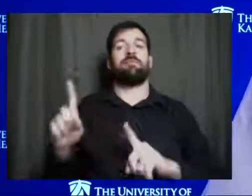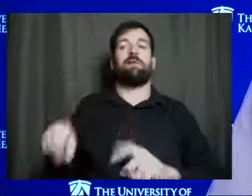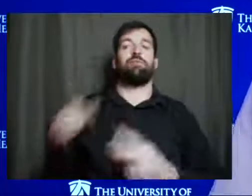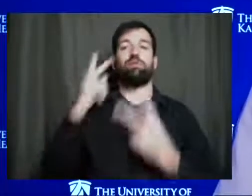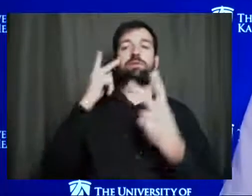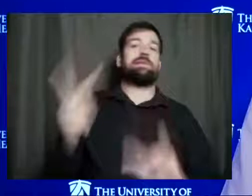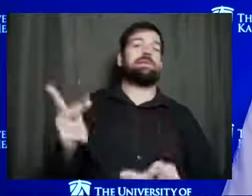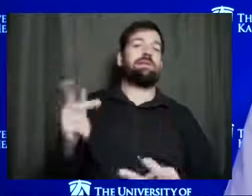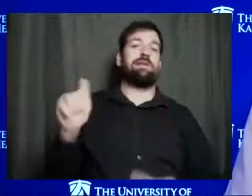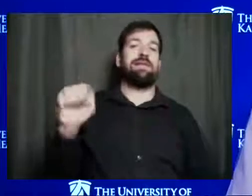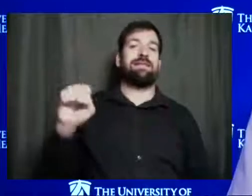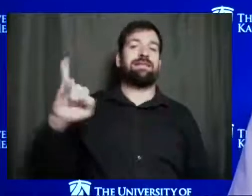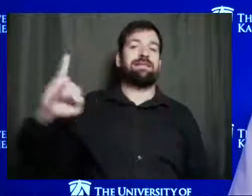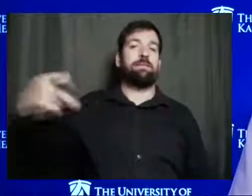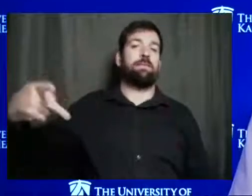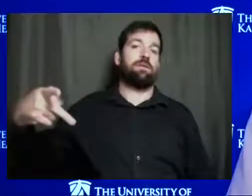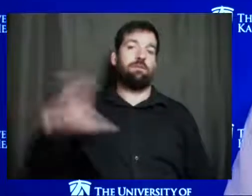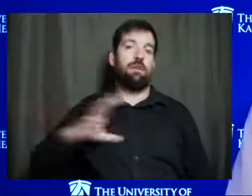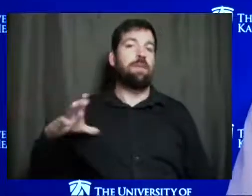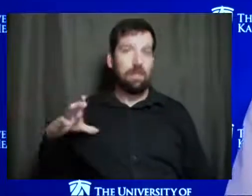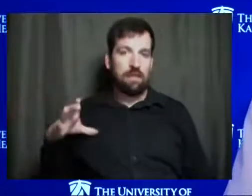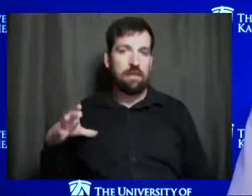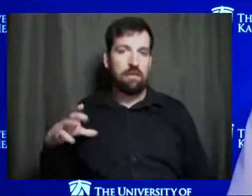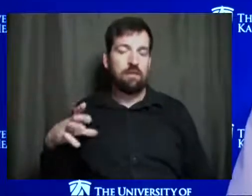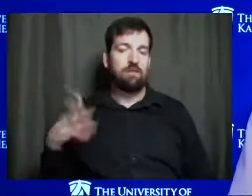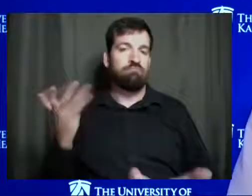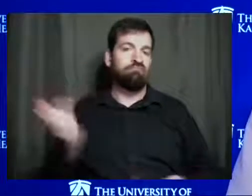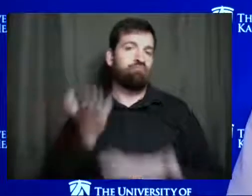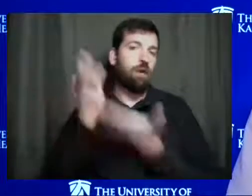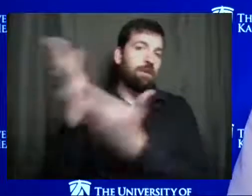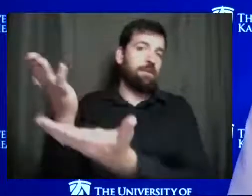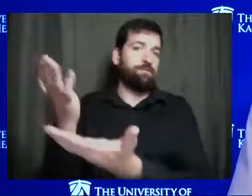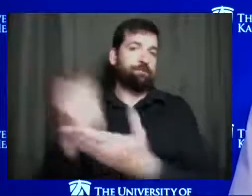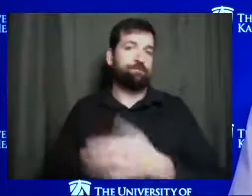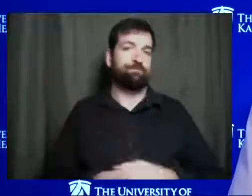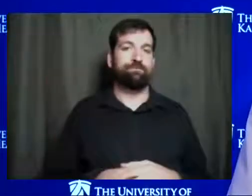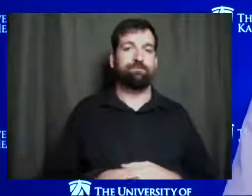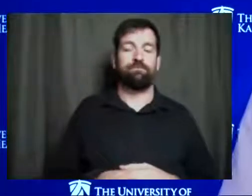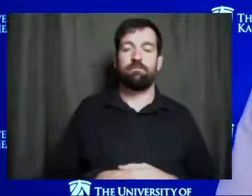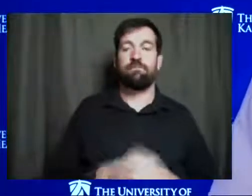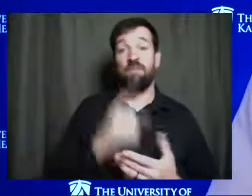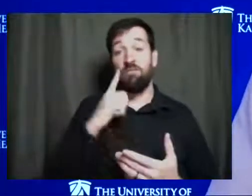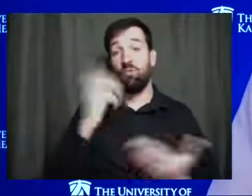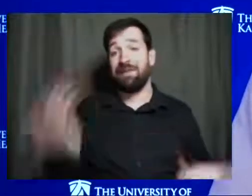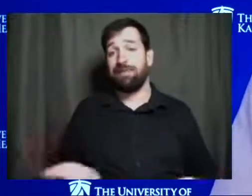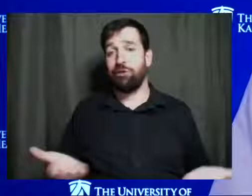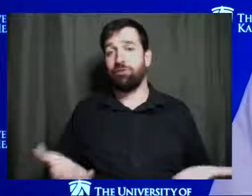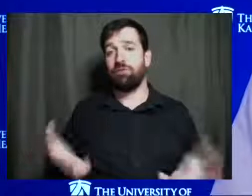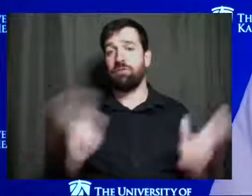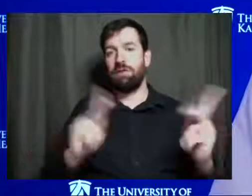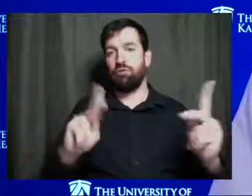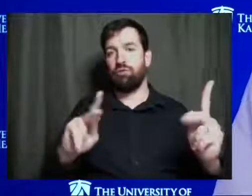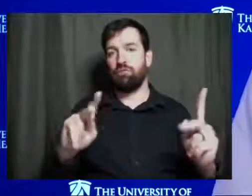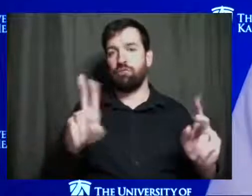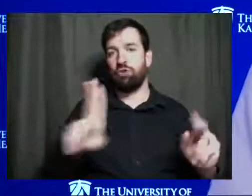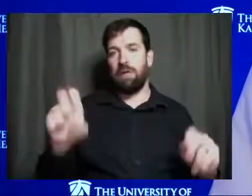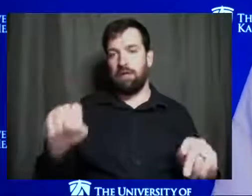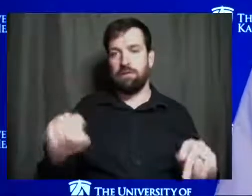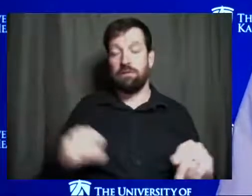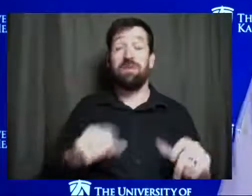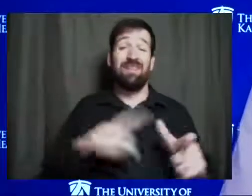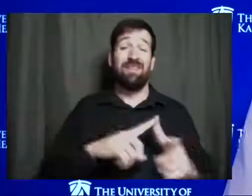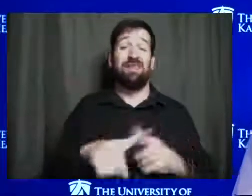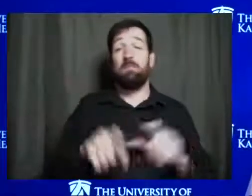ACIP, the committee, recommends for people here in the United States with Johnson & Johnson, and then possibly getting